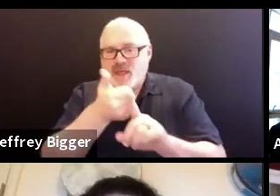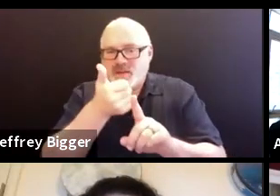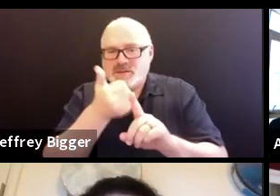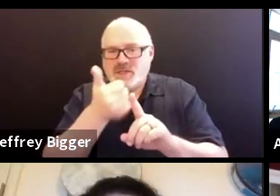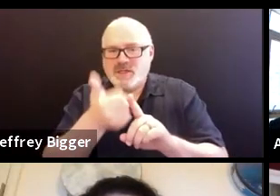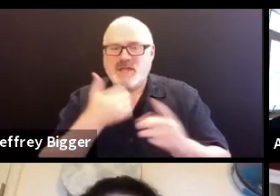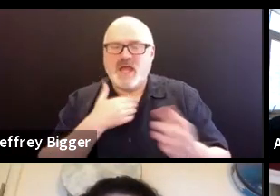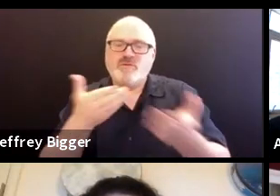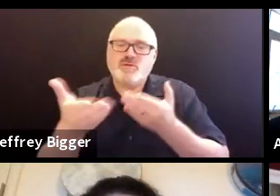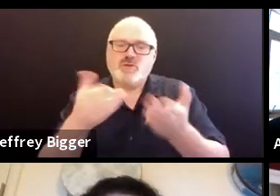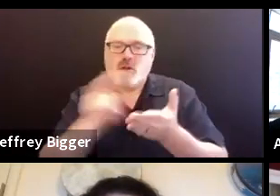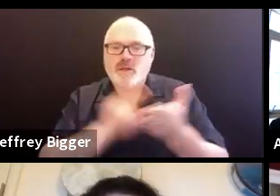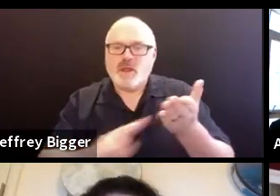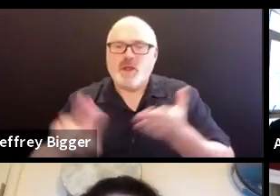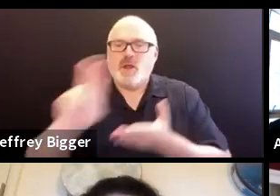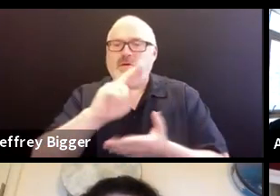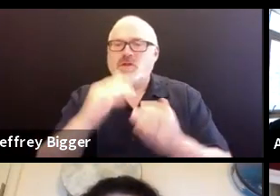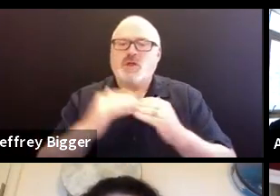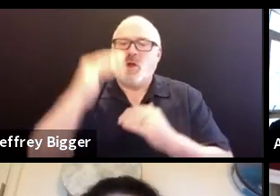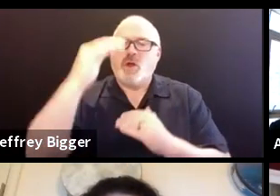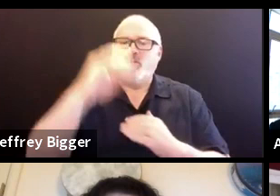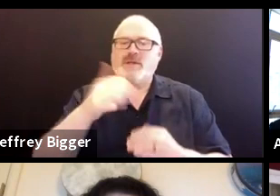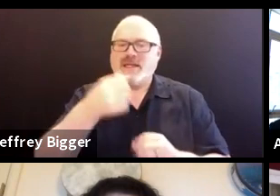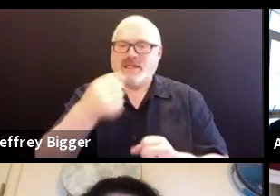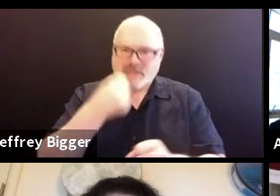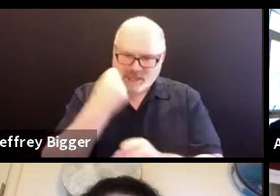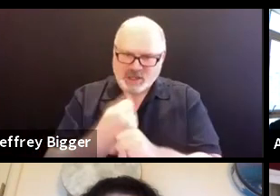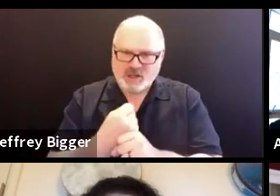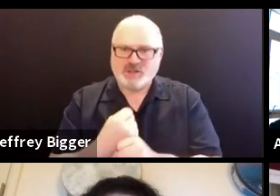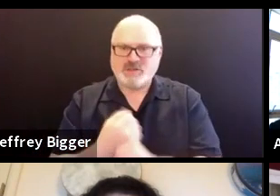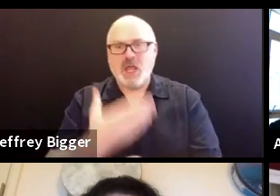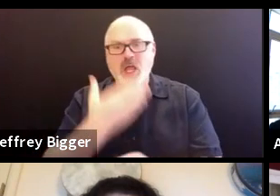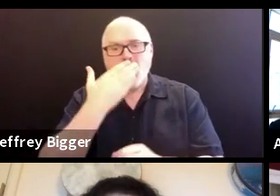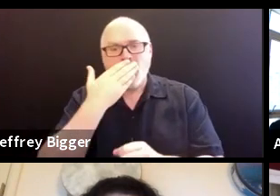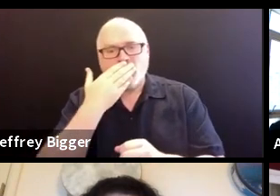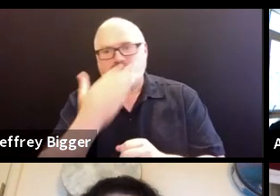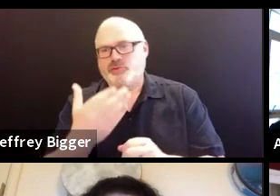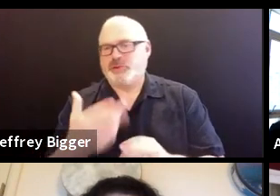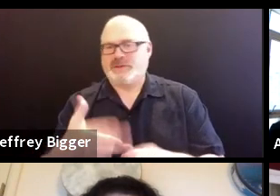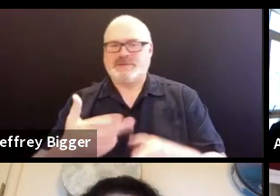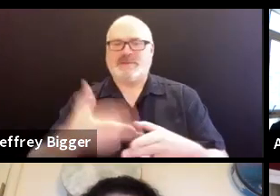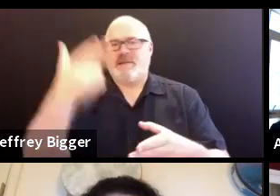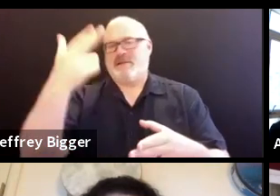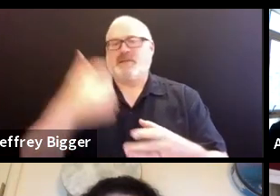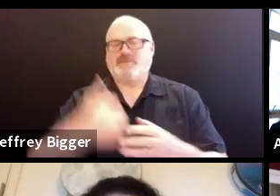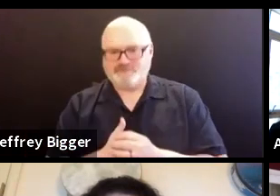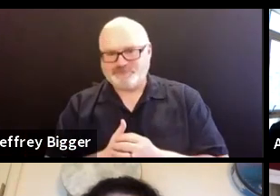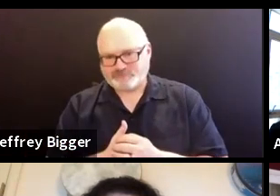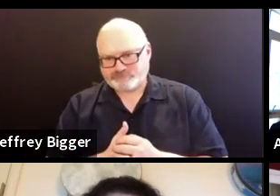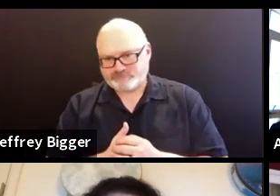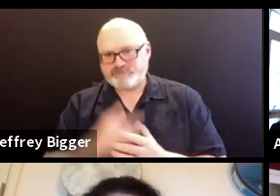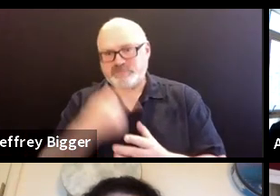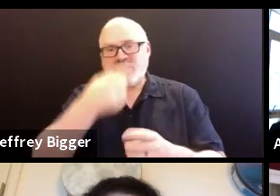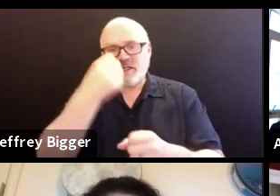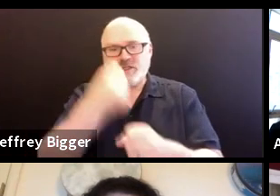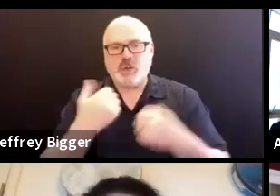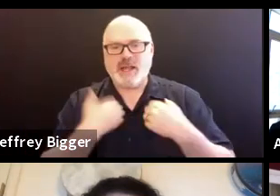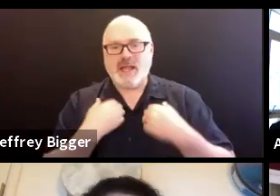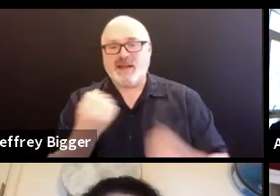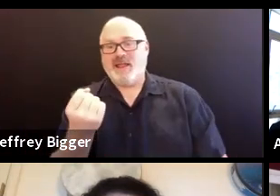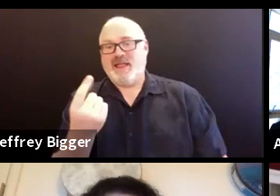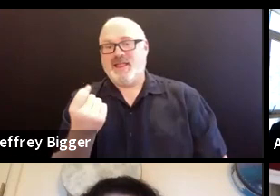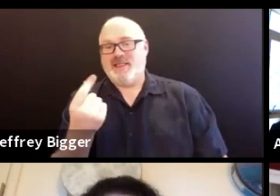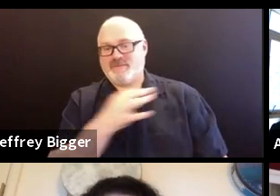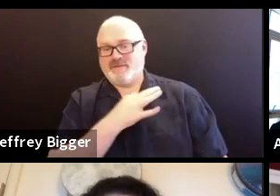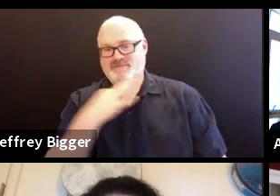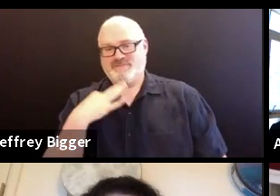served the university for 10 or more years and are in good standing. This year we had 11